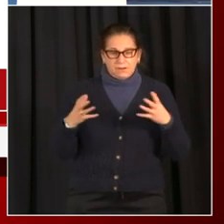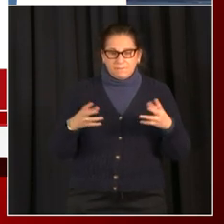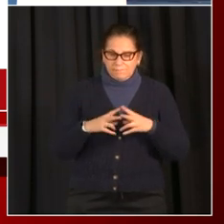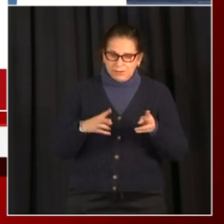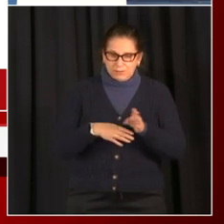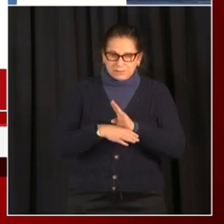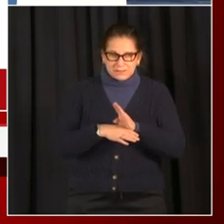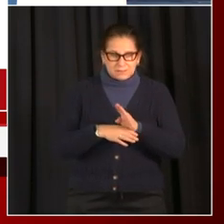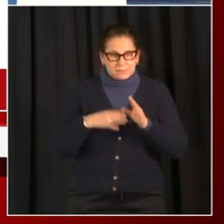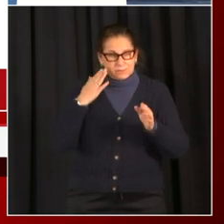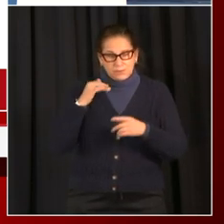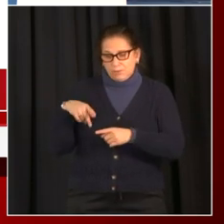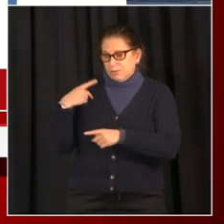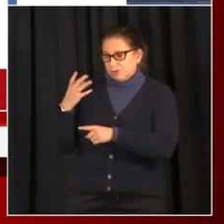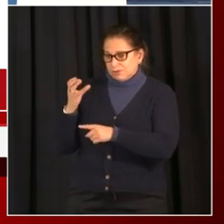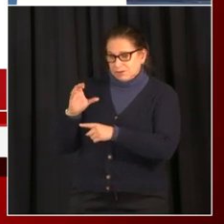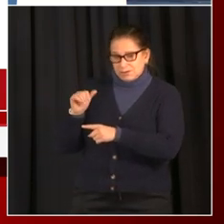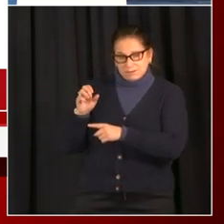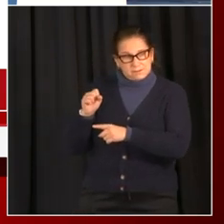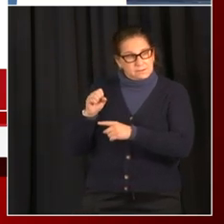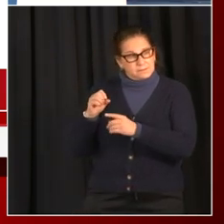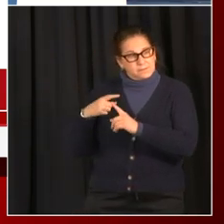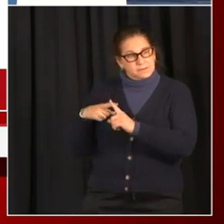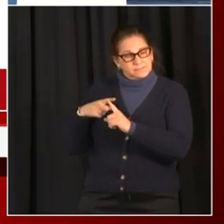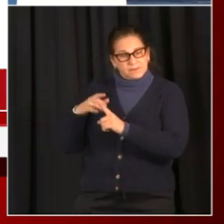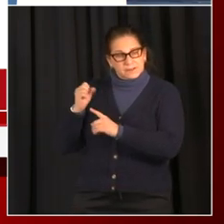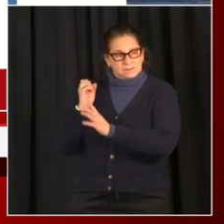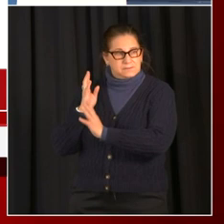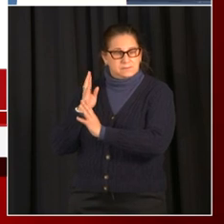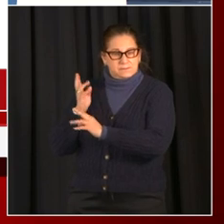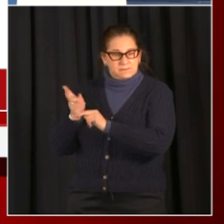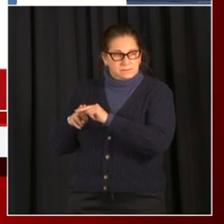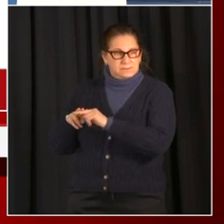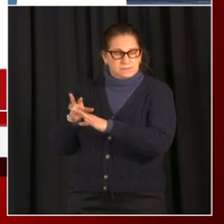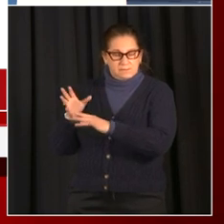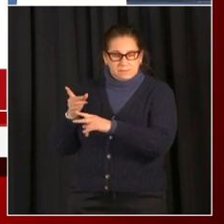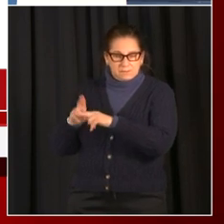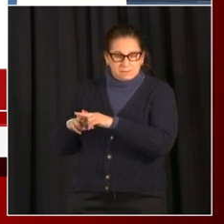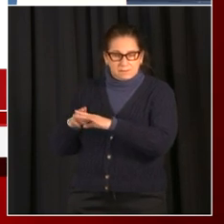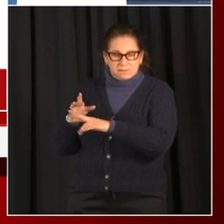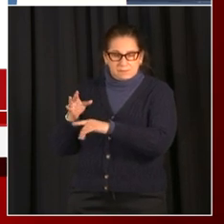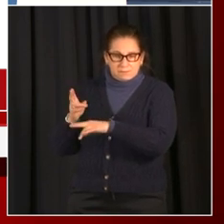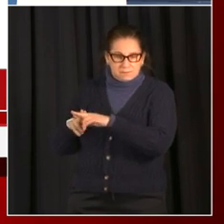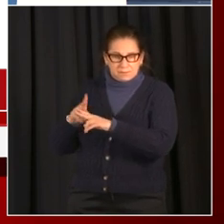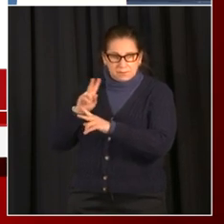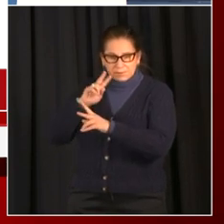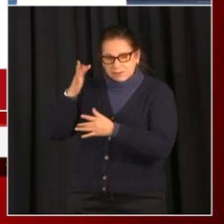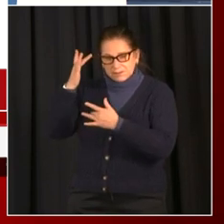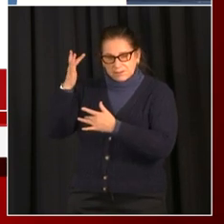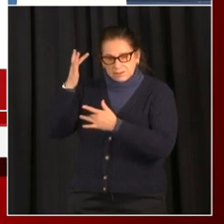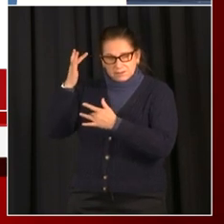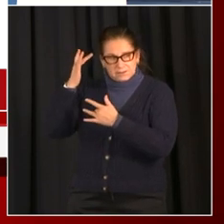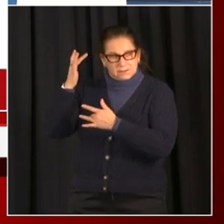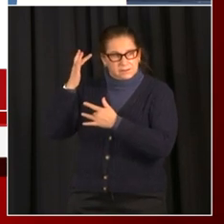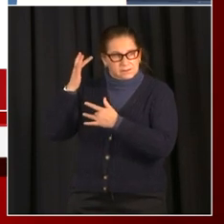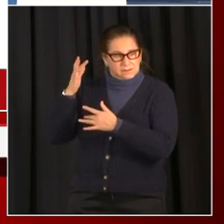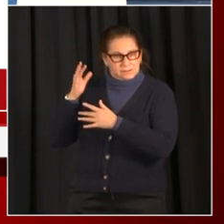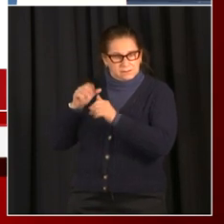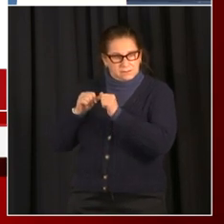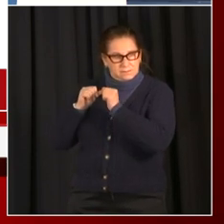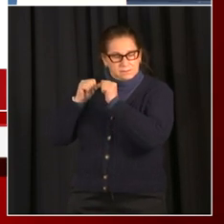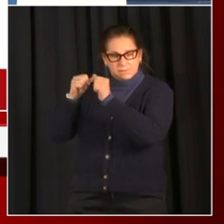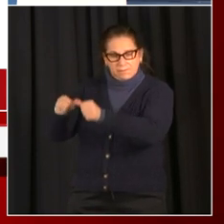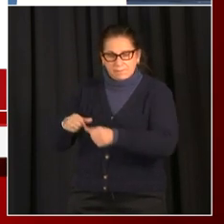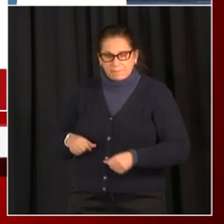number increases, the district hospitals are working together to ensure there's appropriate capacity at each hospital by really load